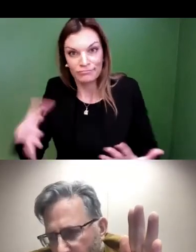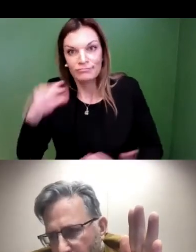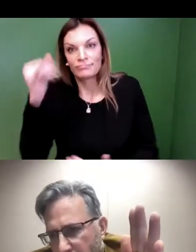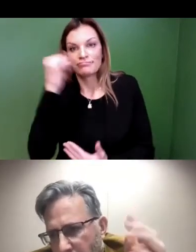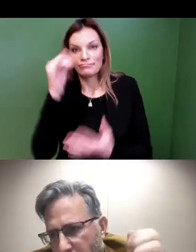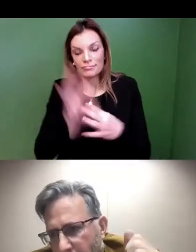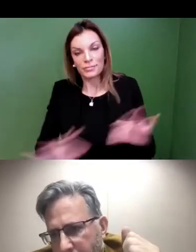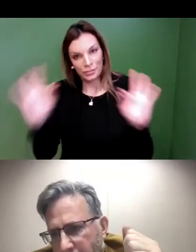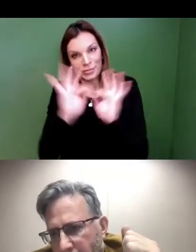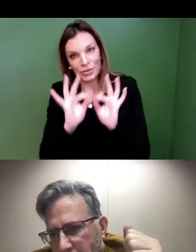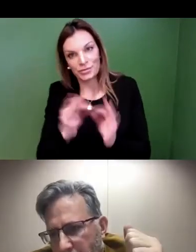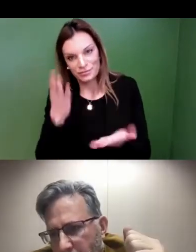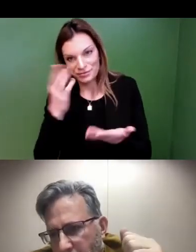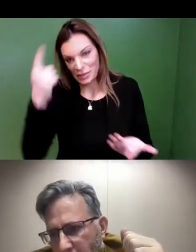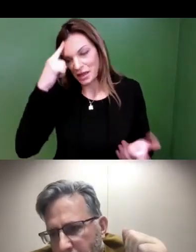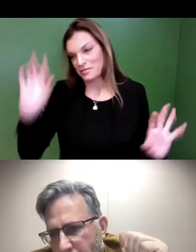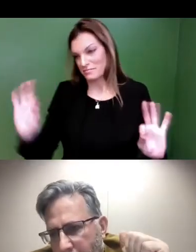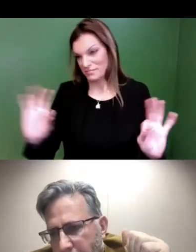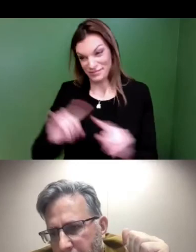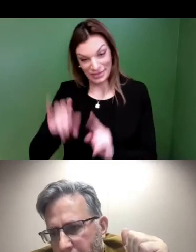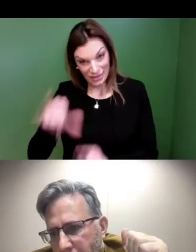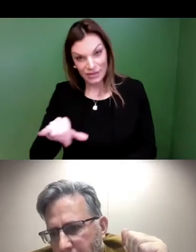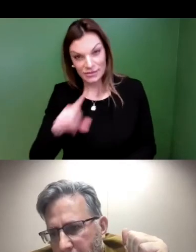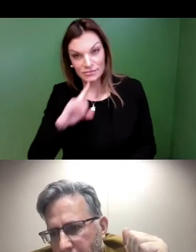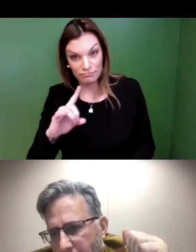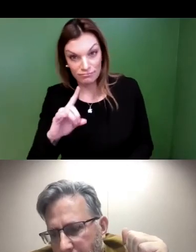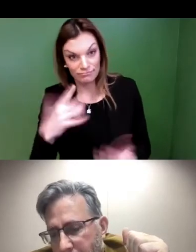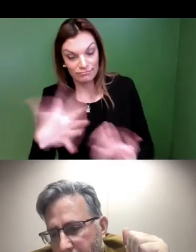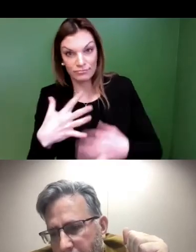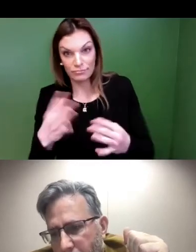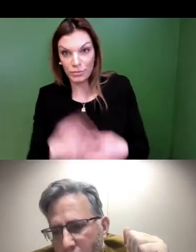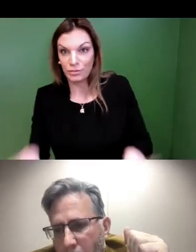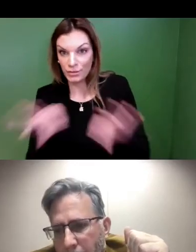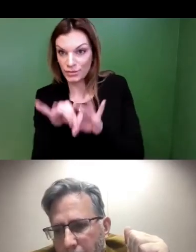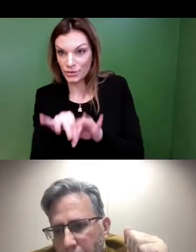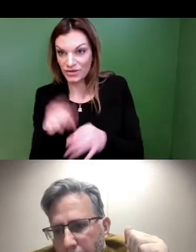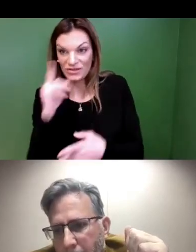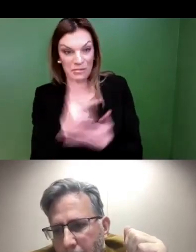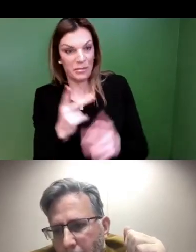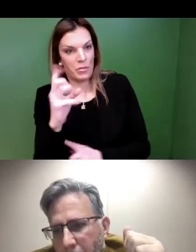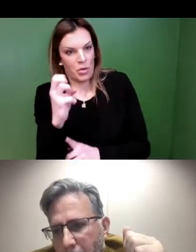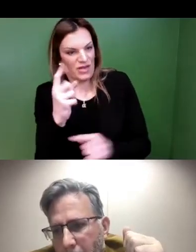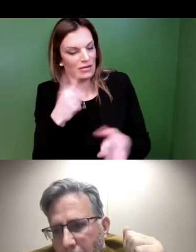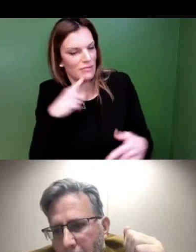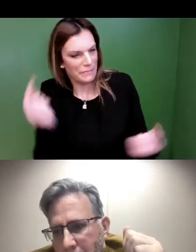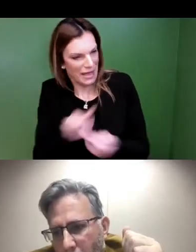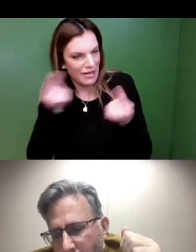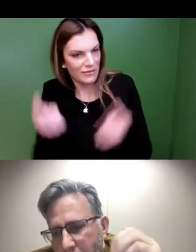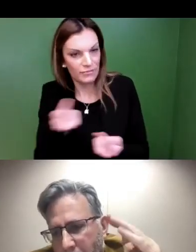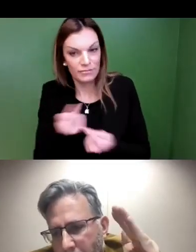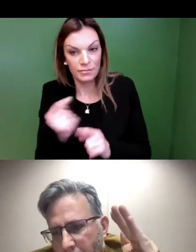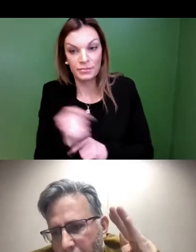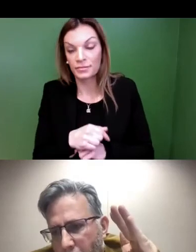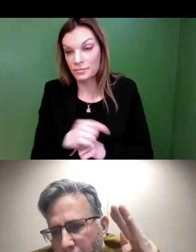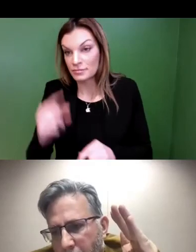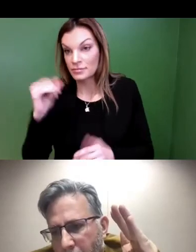that's huge. Some people have so much contracture that's very uncomfortable. Now, it's a win